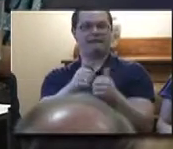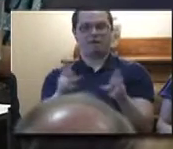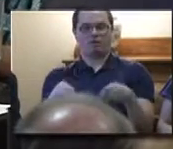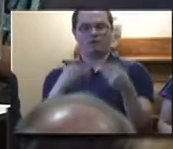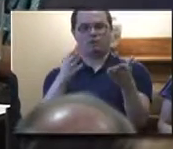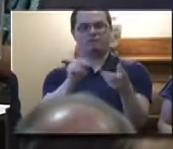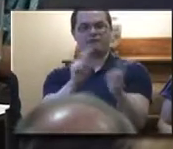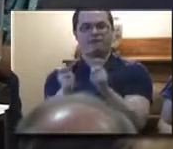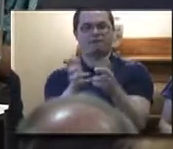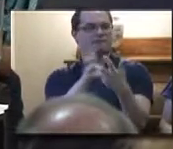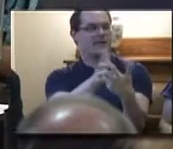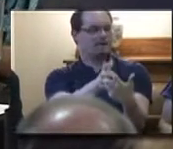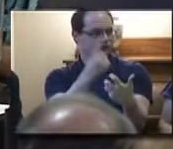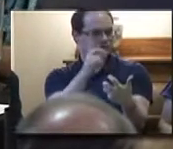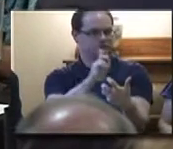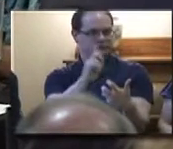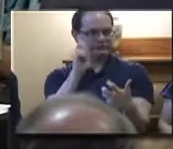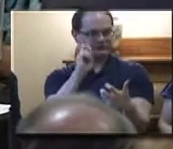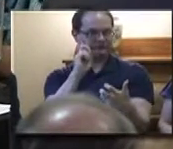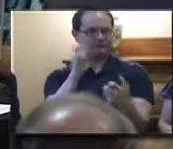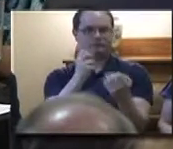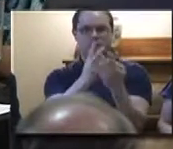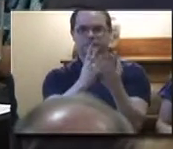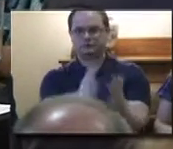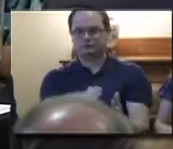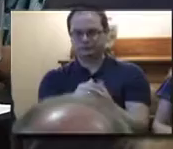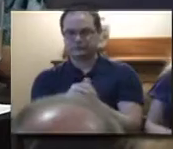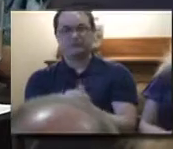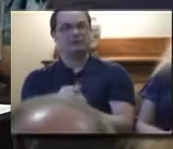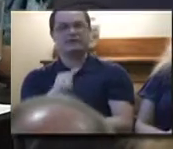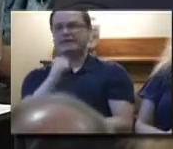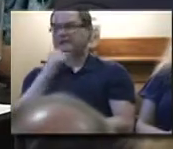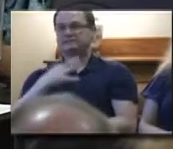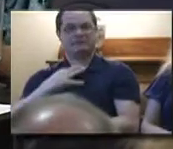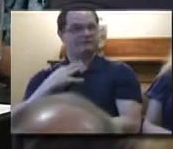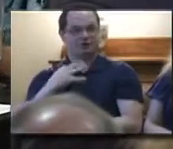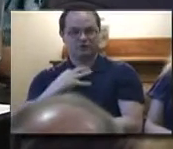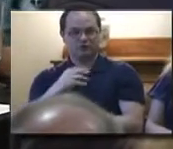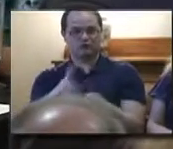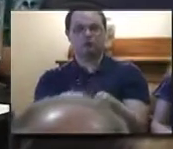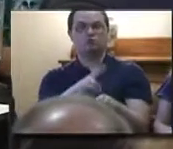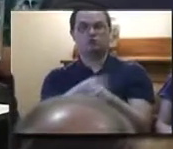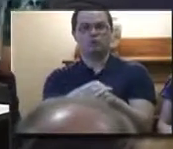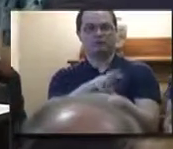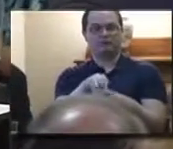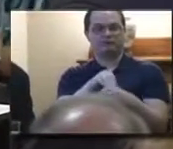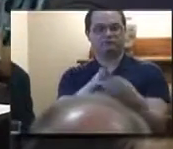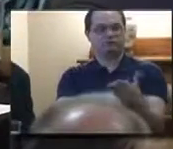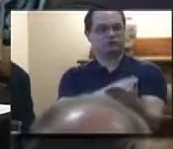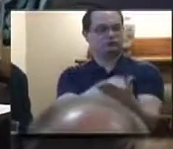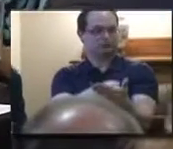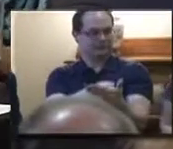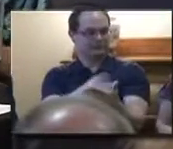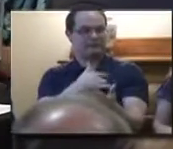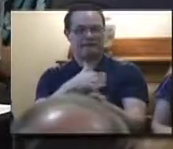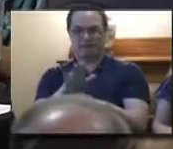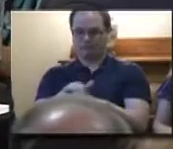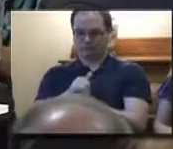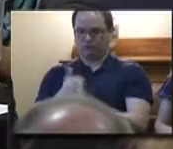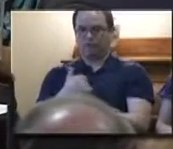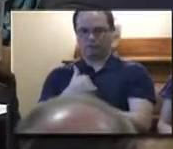provide accommodations for deaf inmates. And it's not volunteer. Usually it involves a lawsuit. I've been called in to